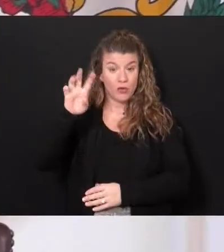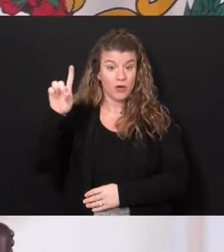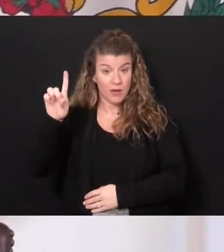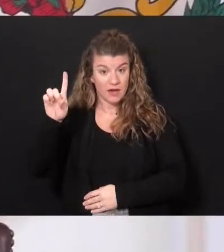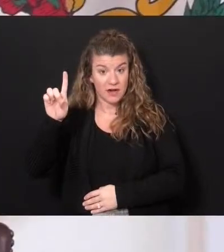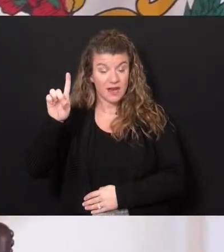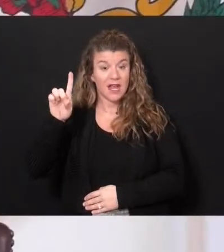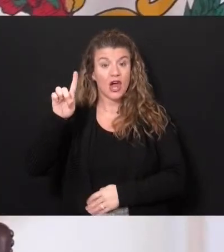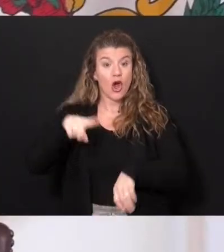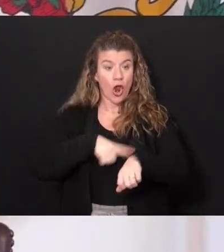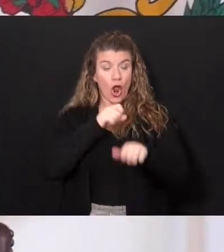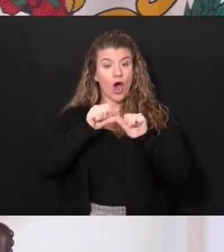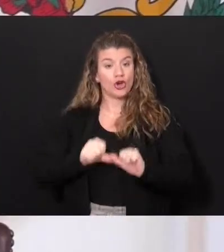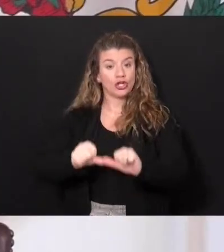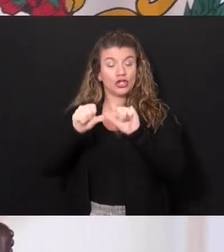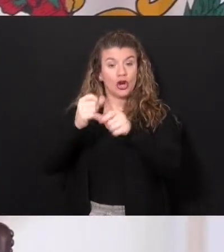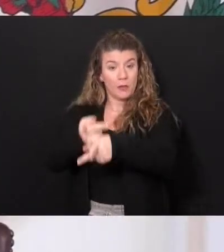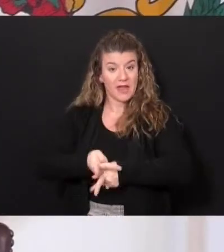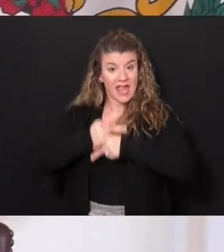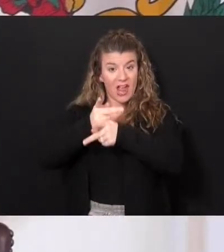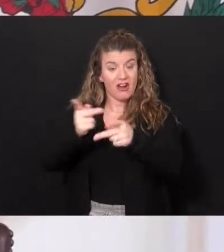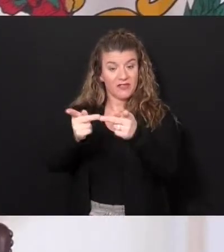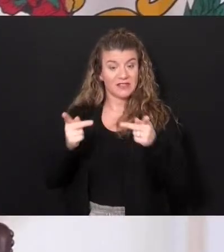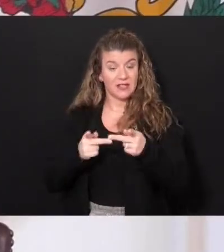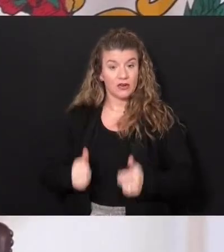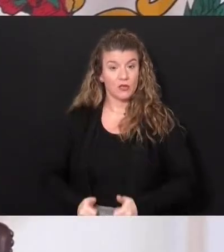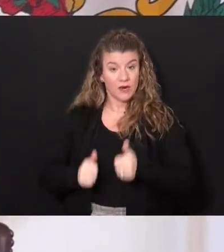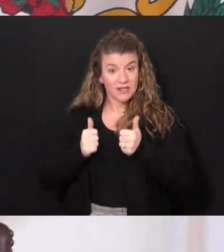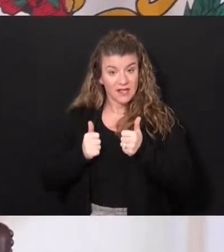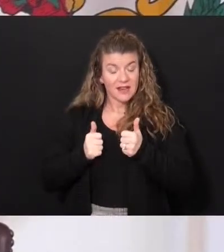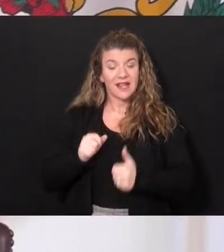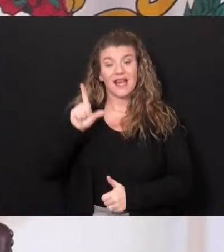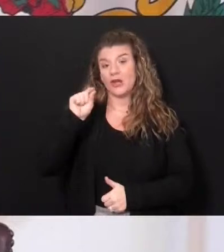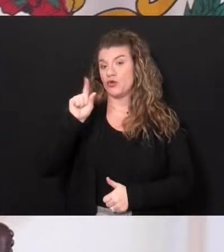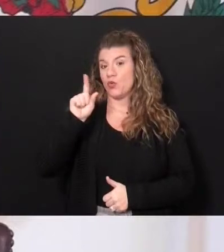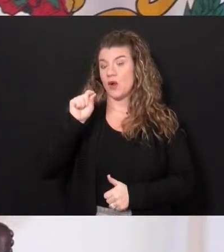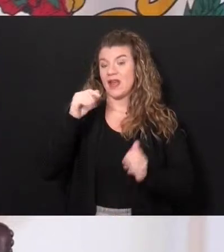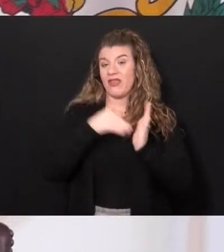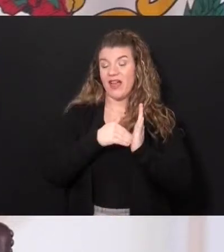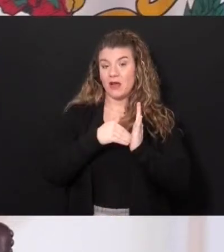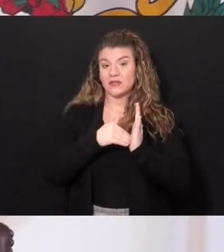18,041 long-term care facility residents and